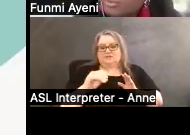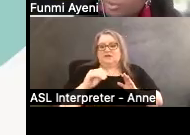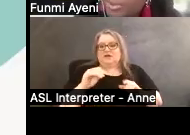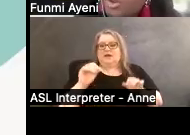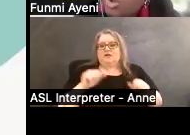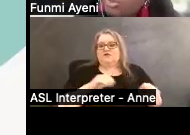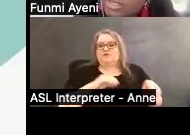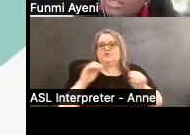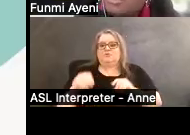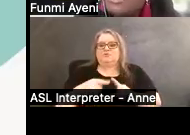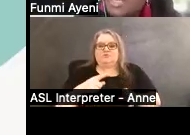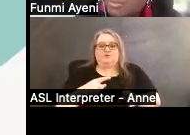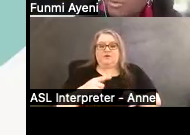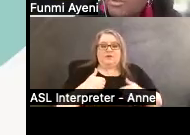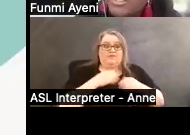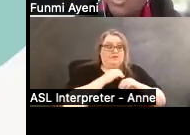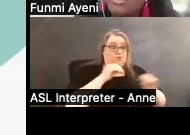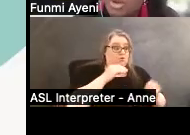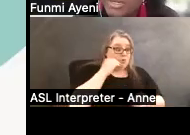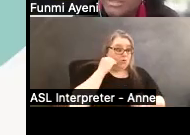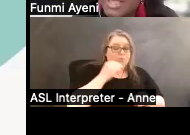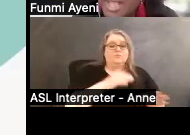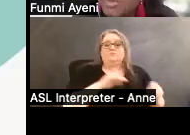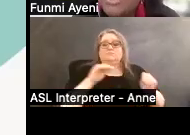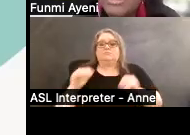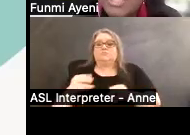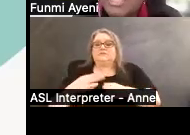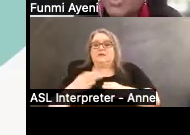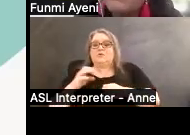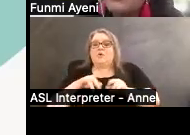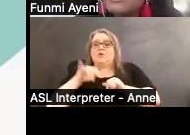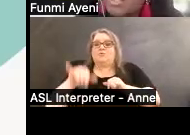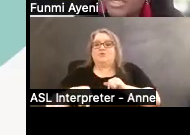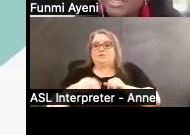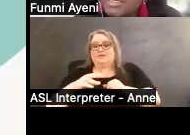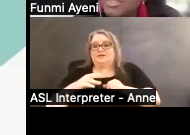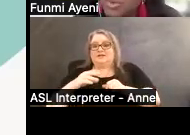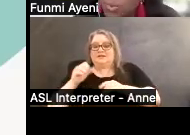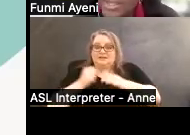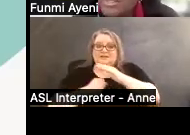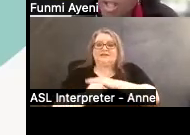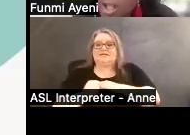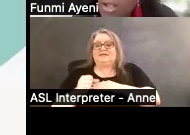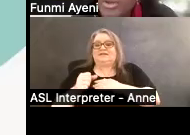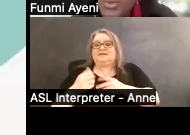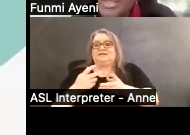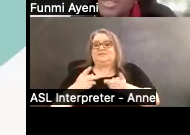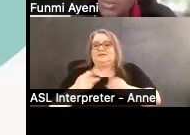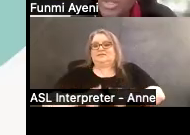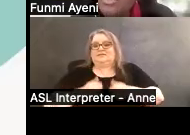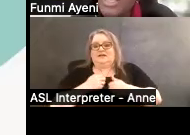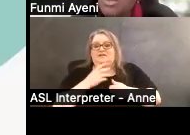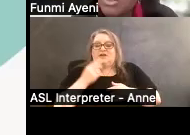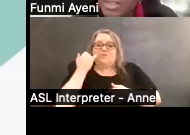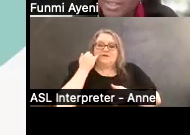to move from being homeless to being temporarily or permanently housed. So we really start to see the concrete ways